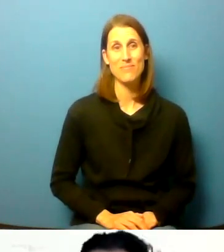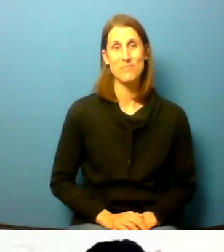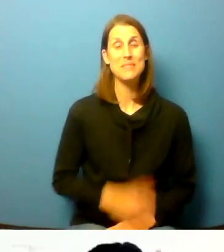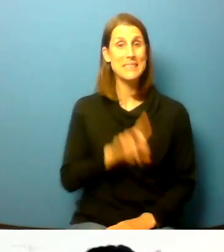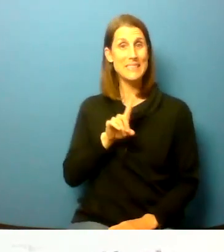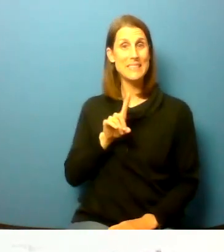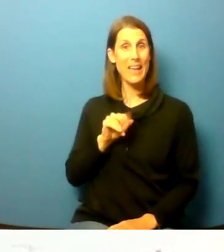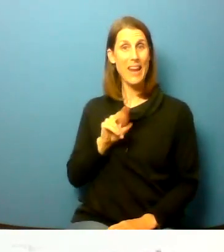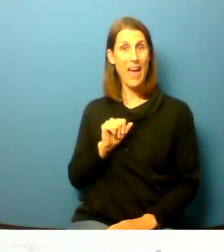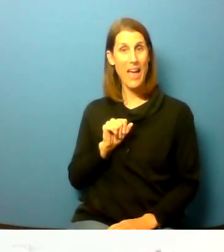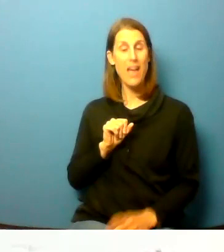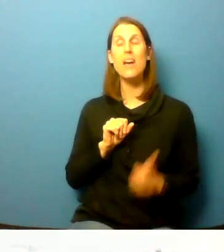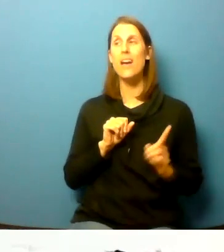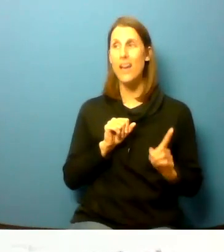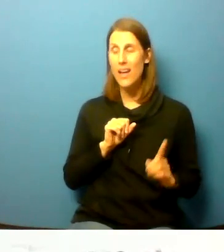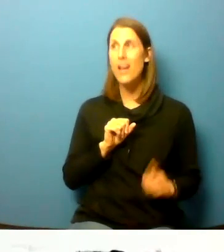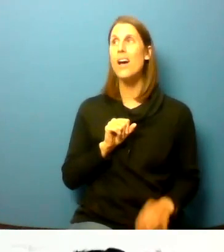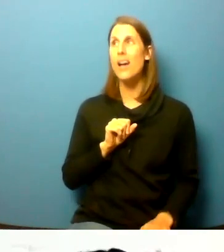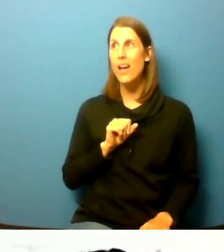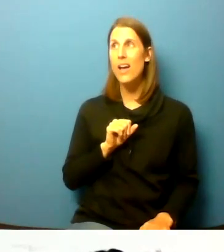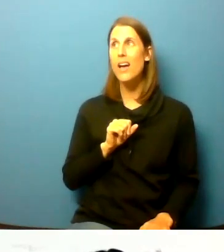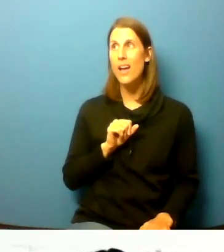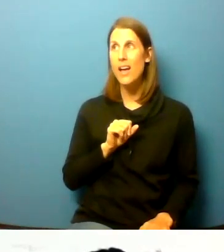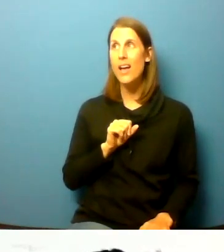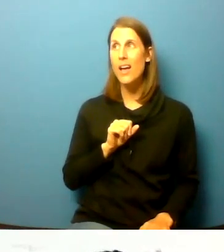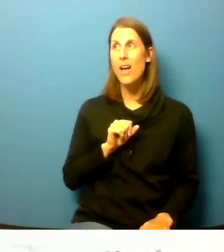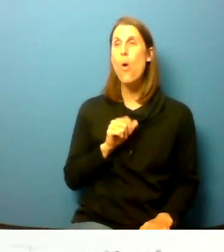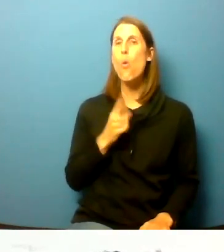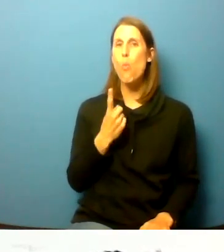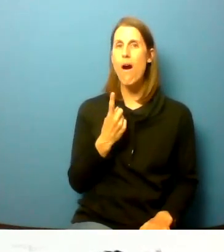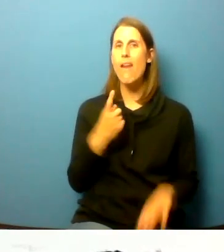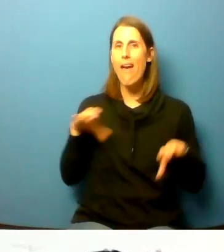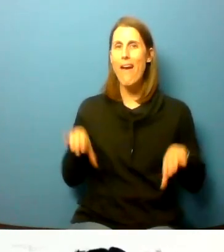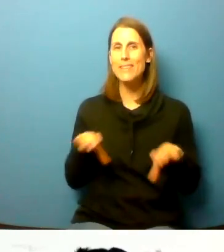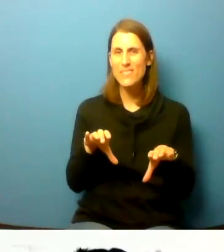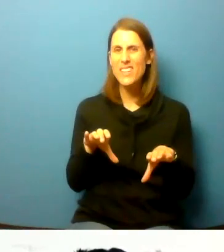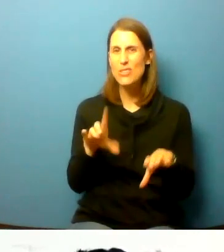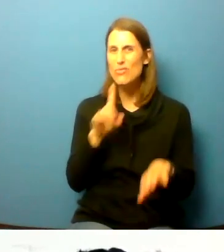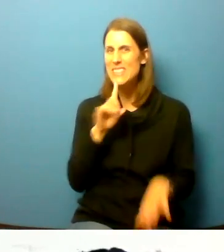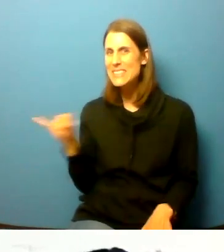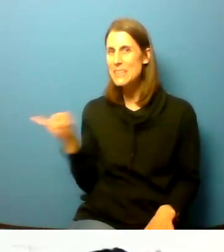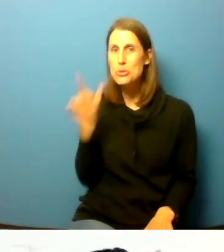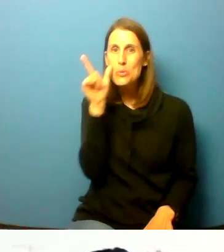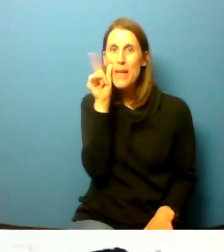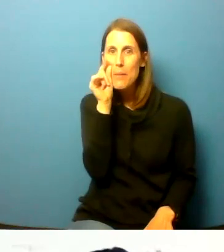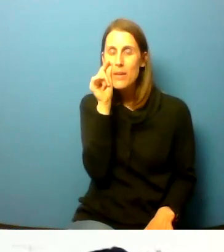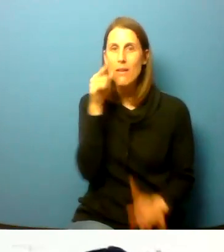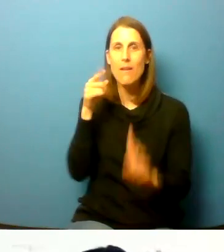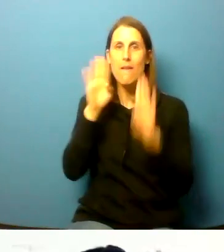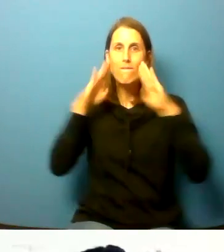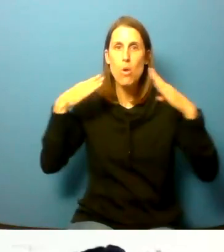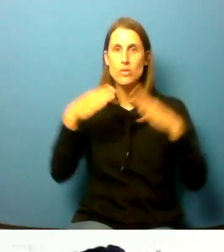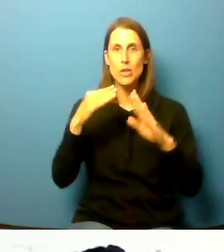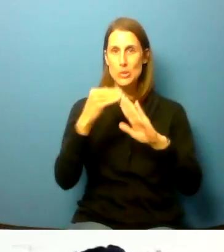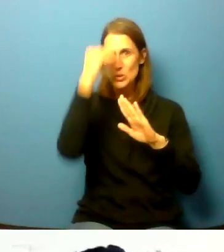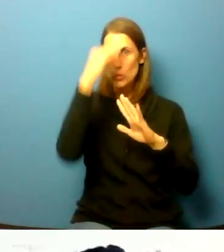So one thing that we've been able to do, similarly to Gabby's class, a lot of our priority has been engaging our students. And something we've